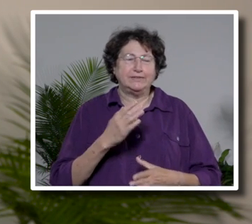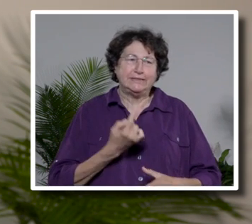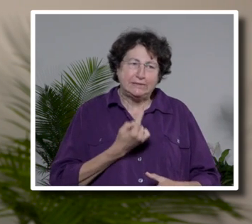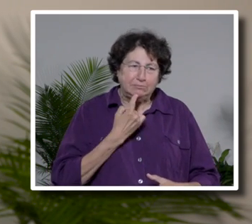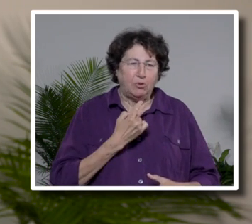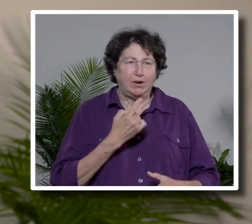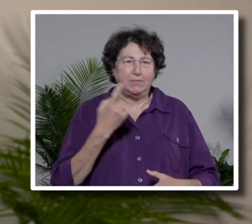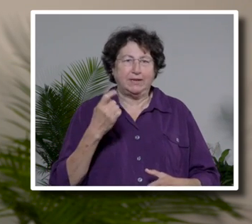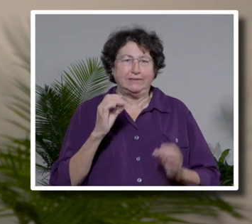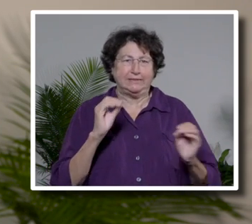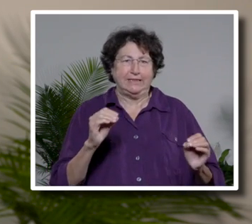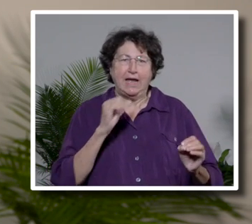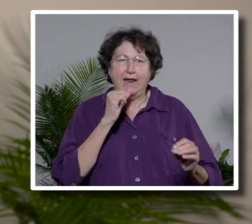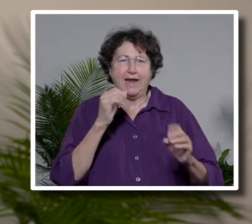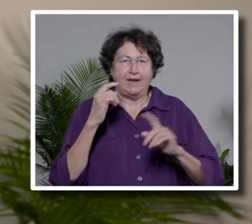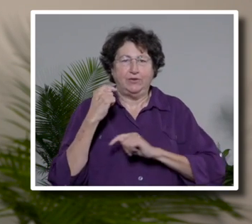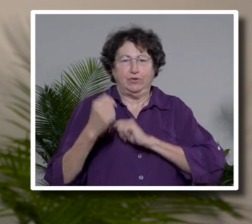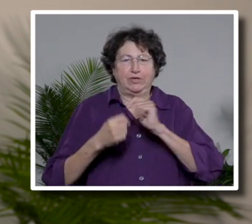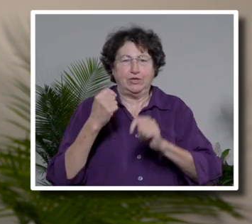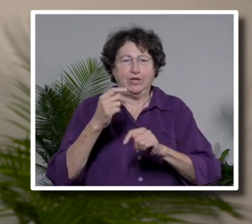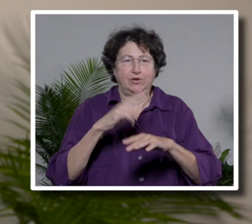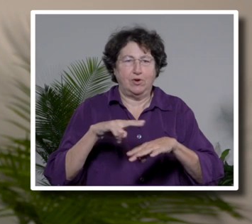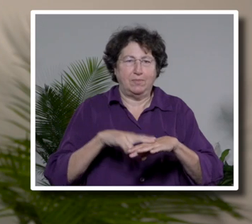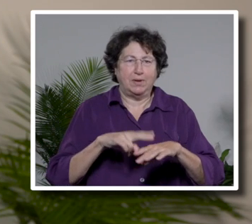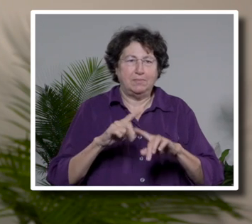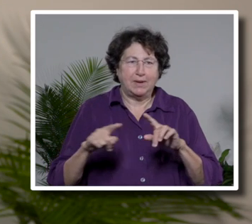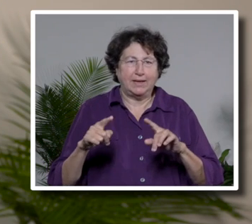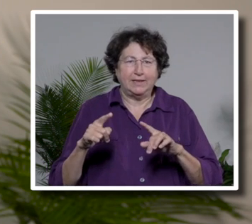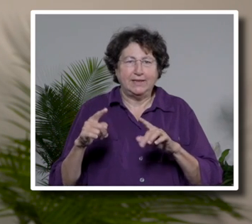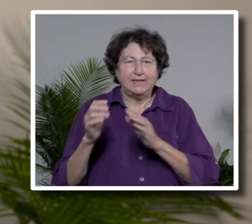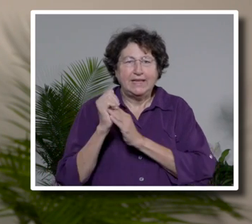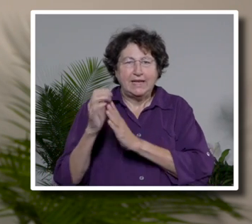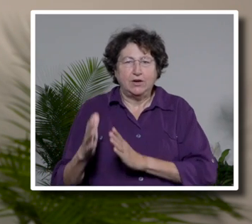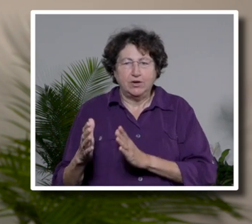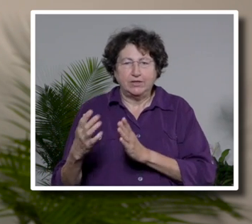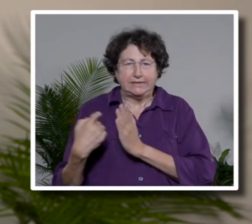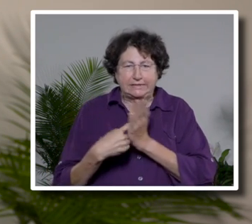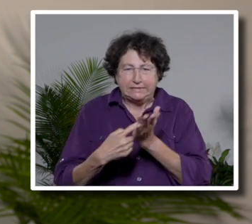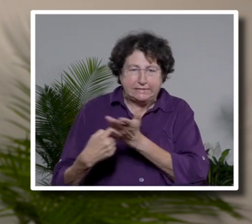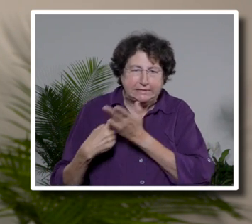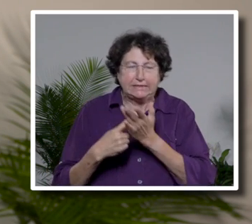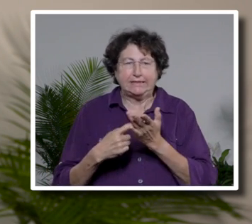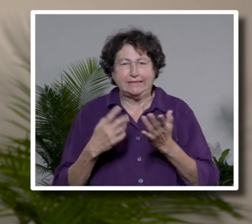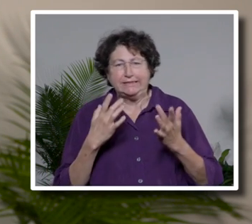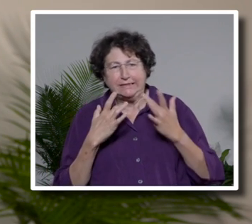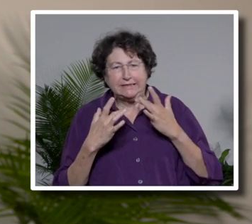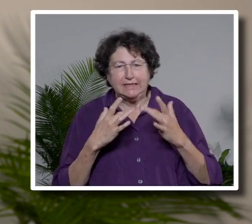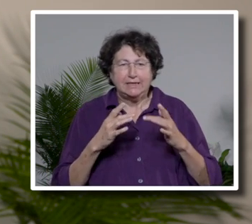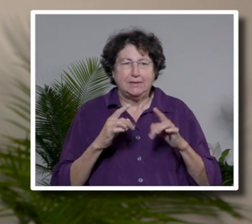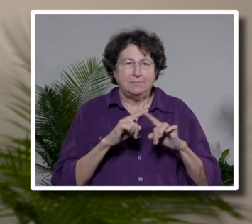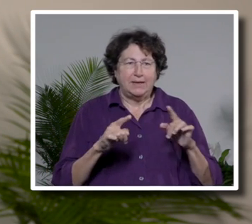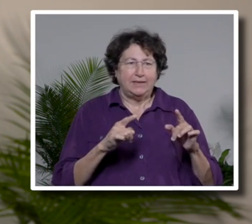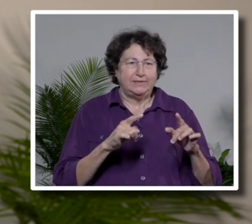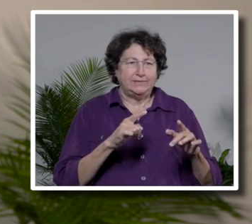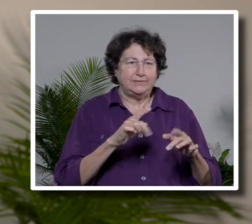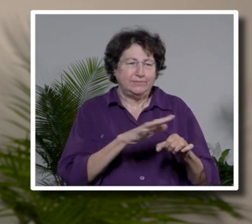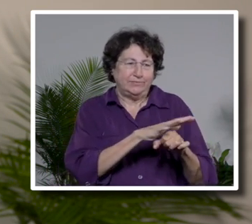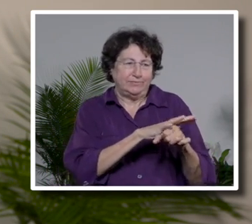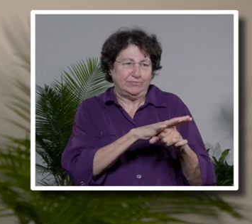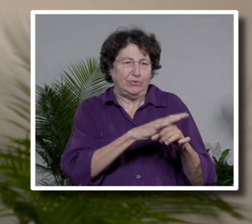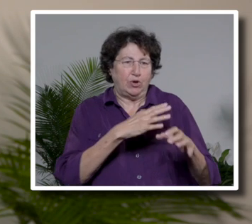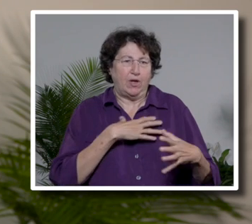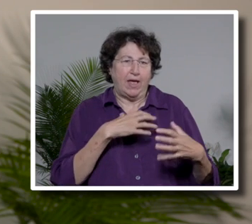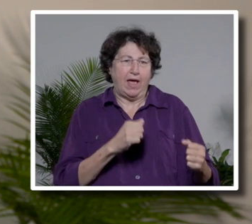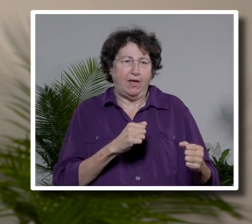traditional graduation, but please know that district leaders agonized over this decision, but made it under the guidance of local health